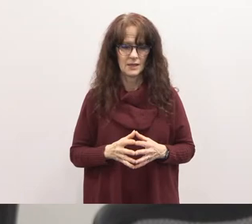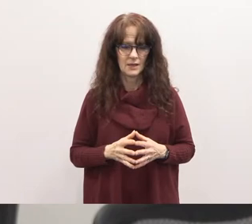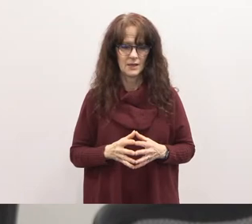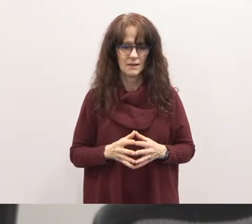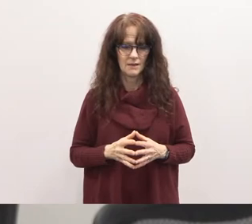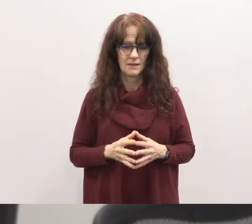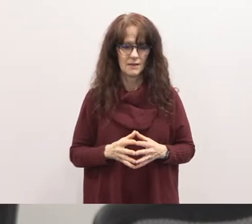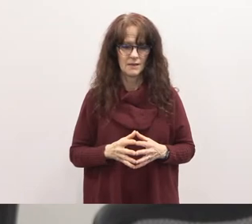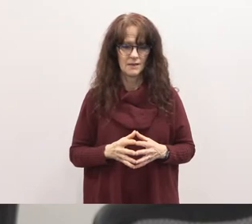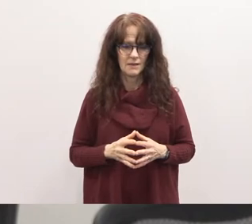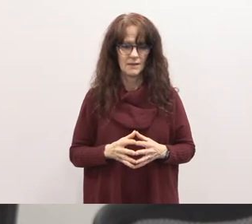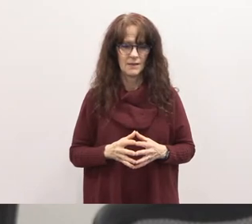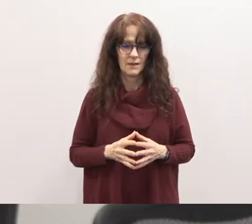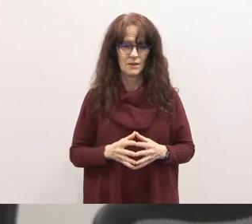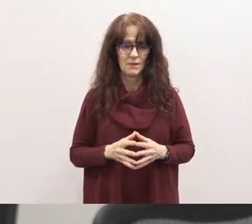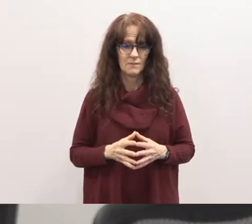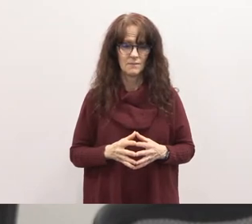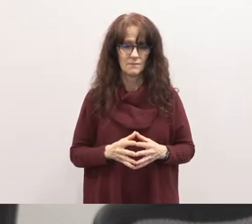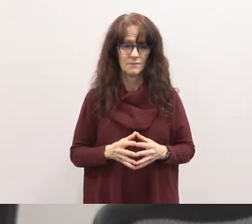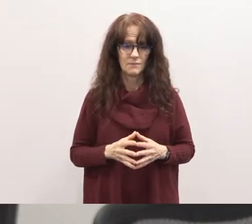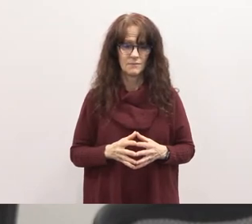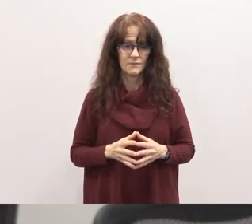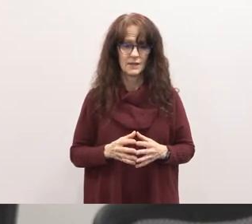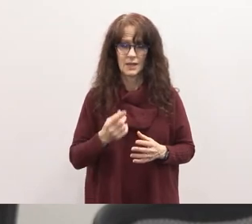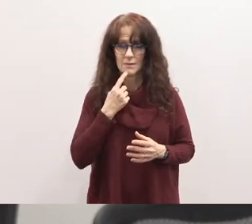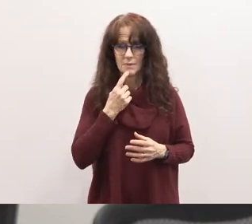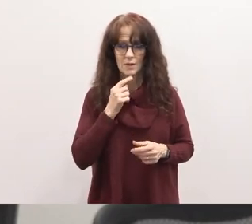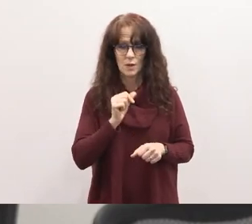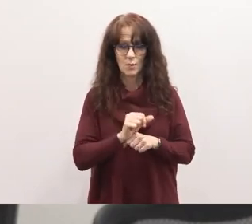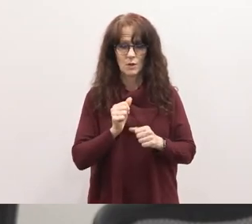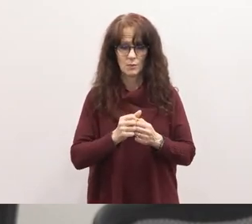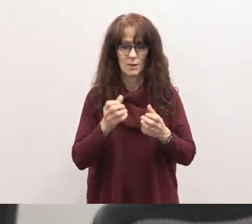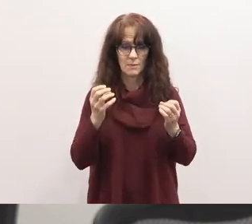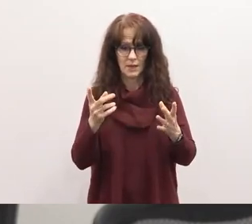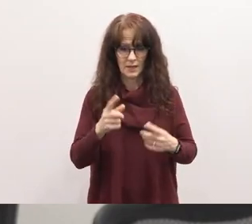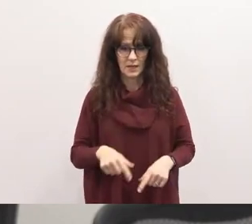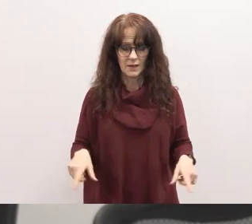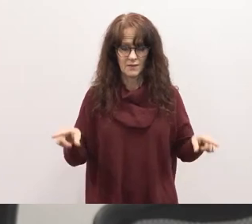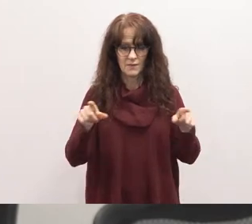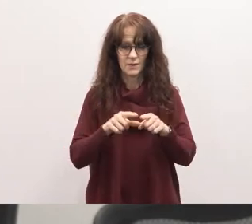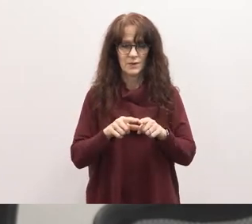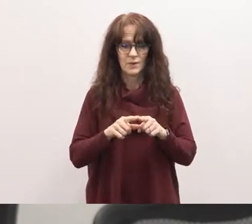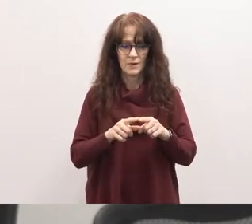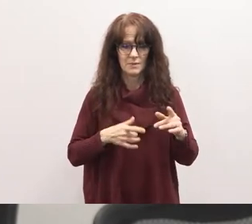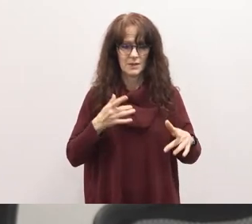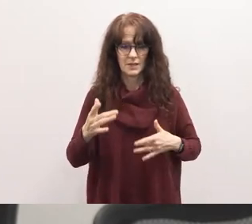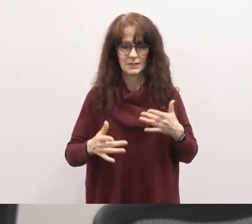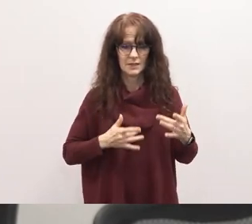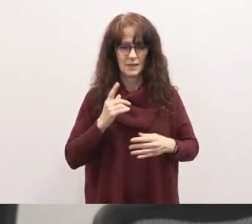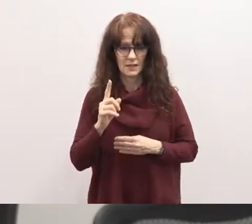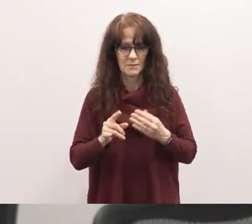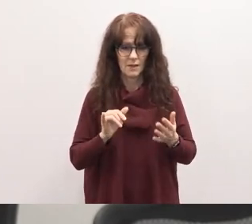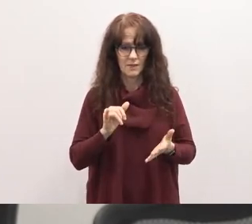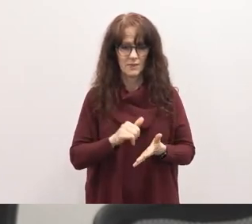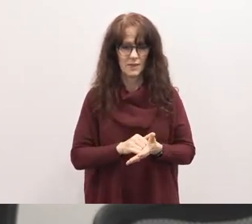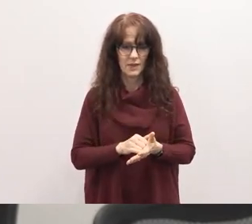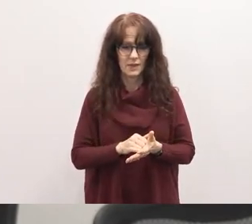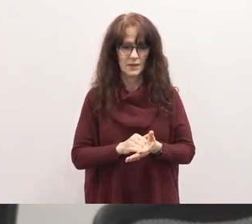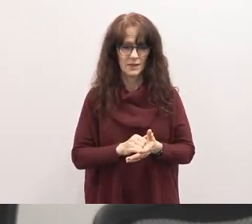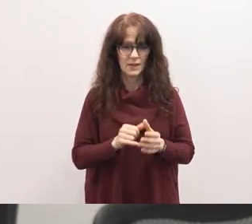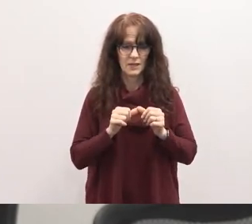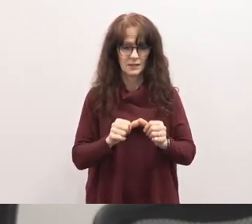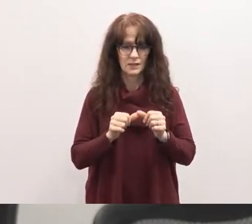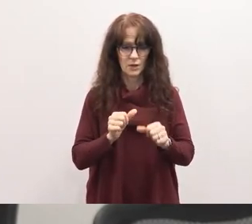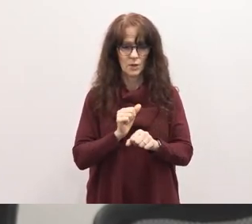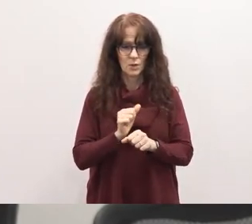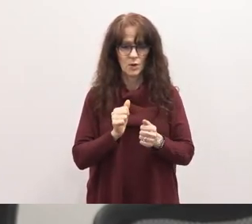there. Like again, I mentioned that I've worked with many of you, and I'm excited about that and look to continue to